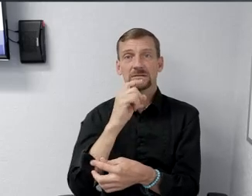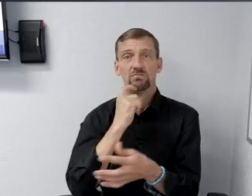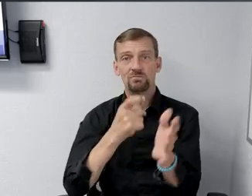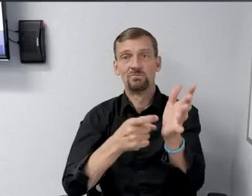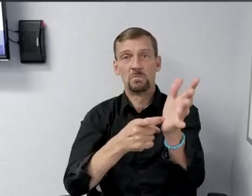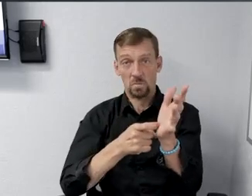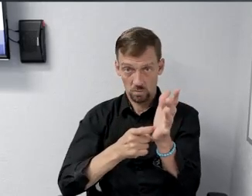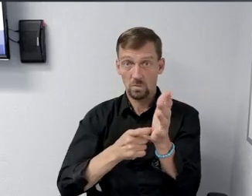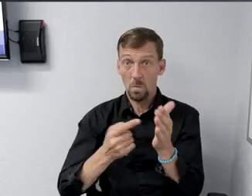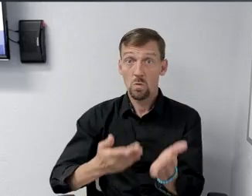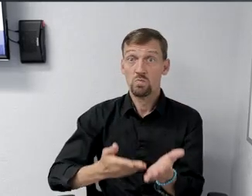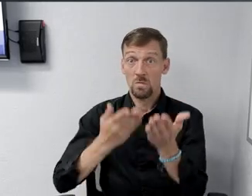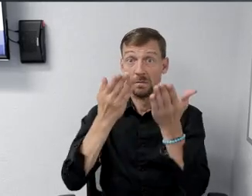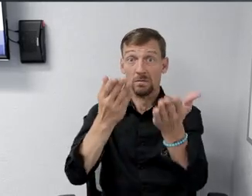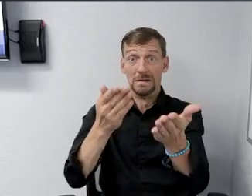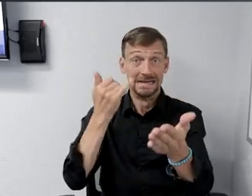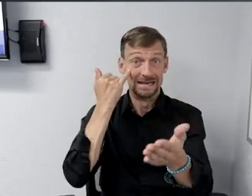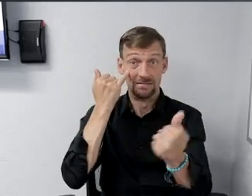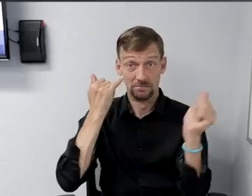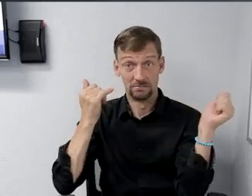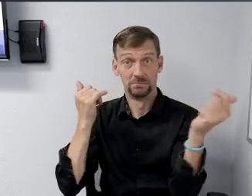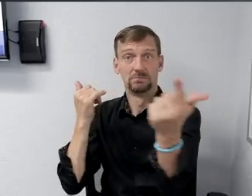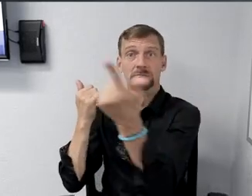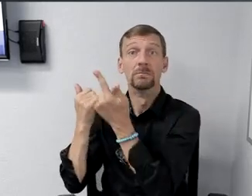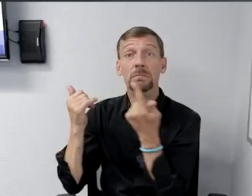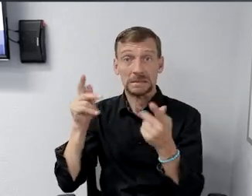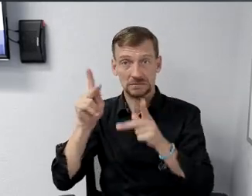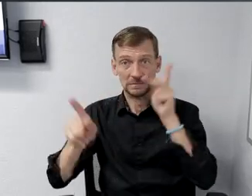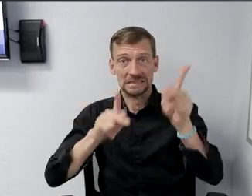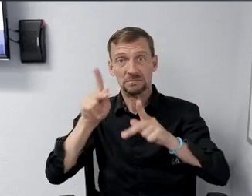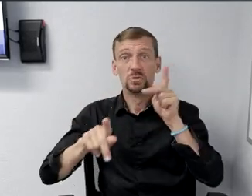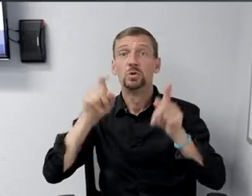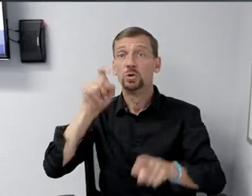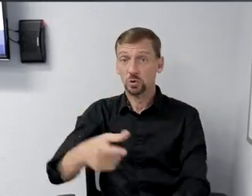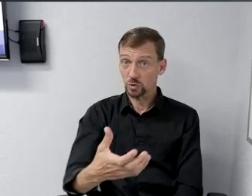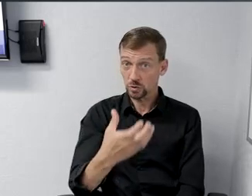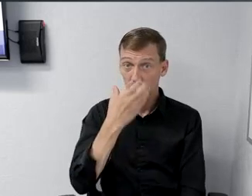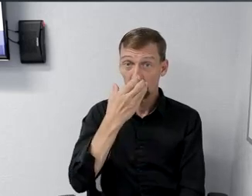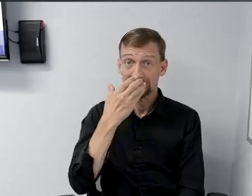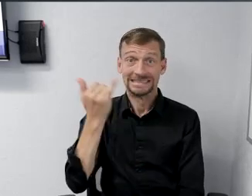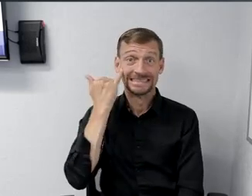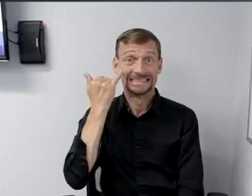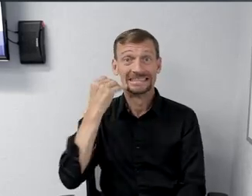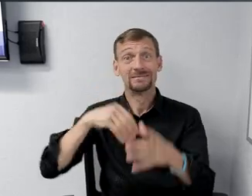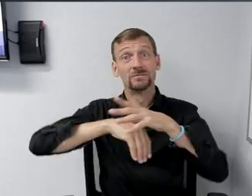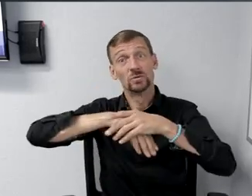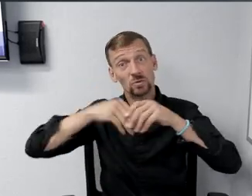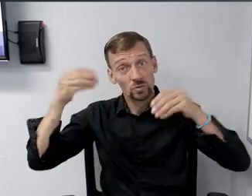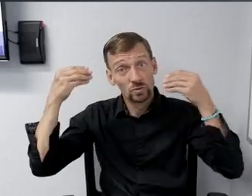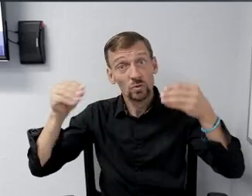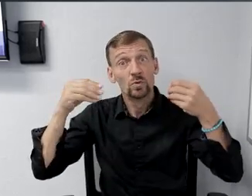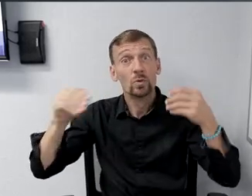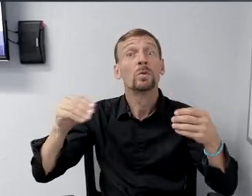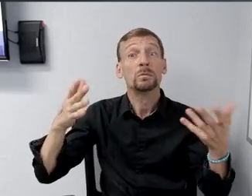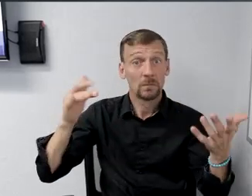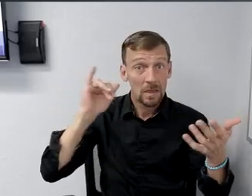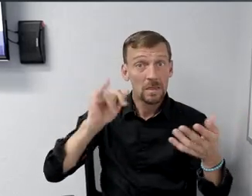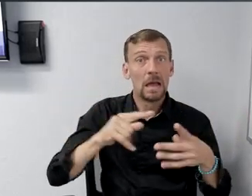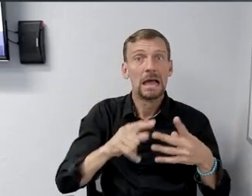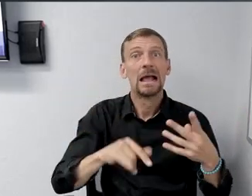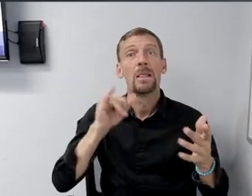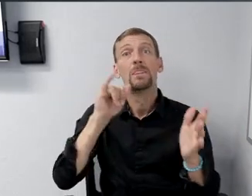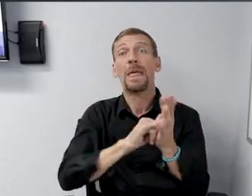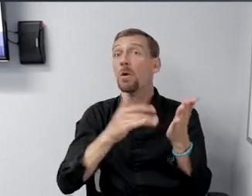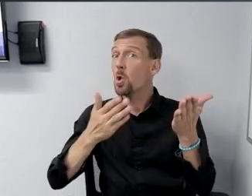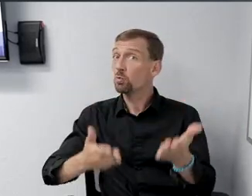recommended that everybody in society should be wearing a mask when they're out in stores and so forth, that was